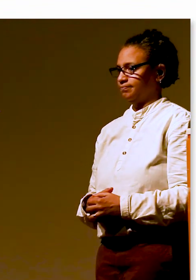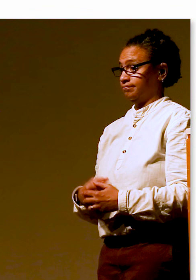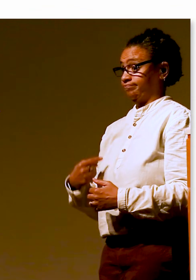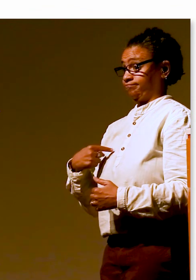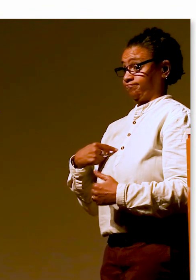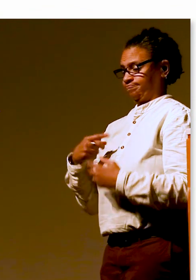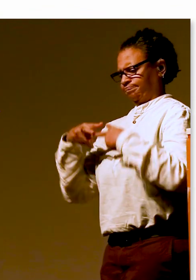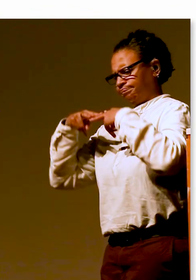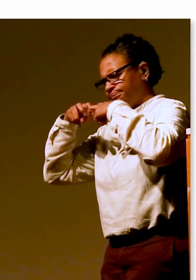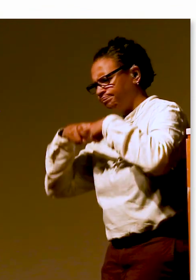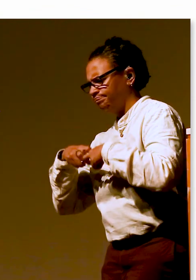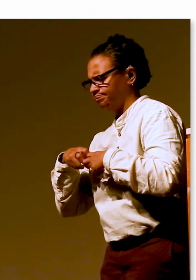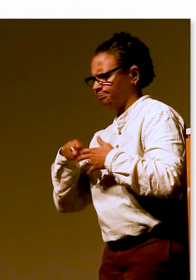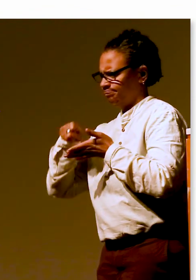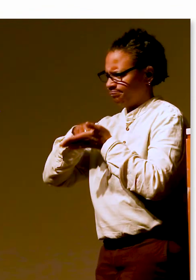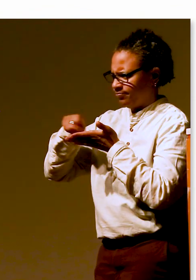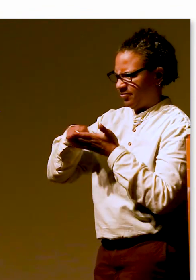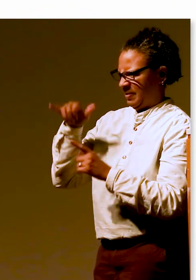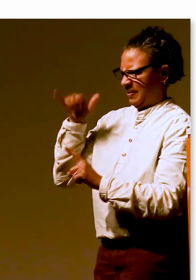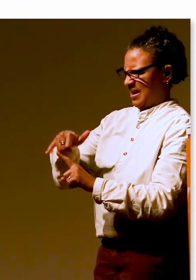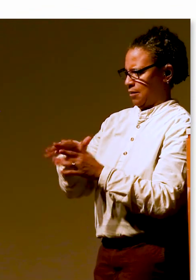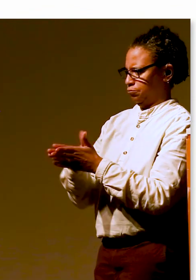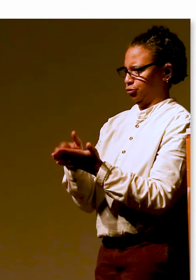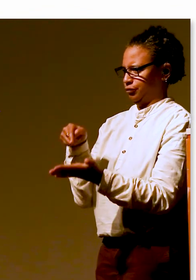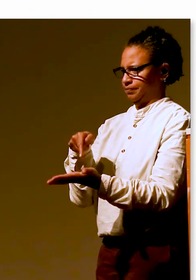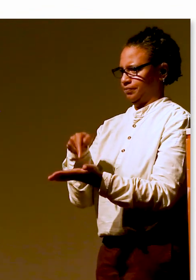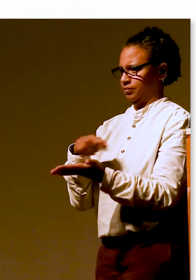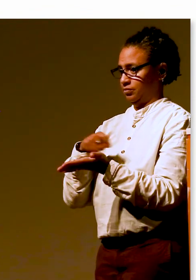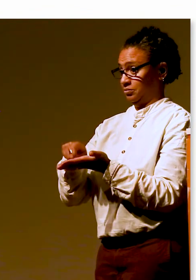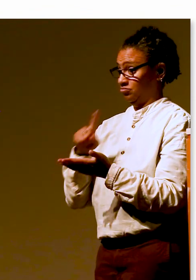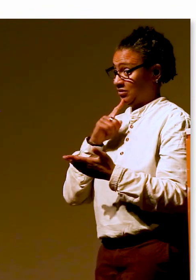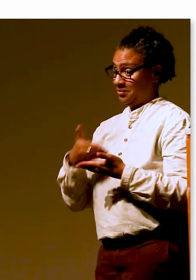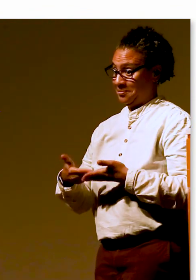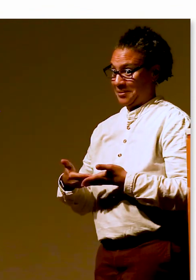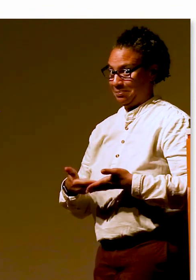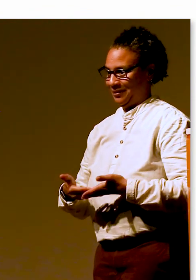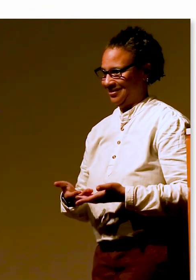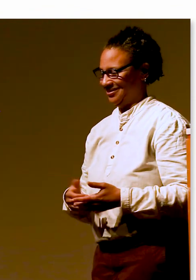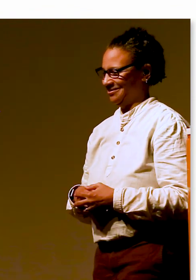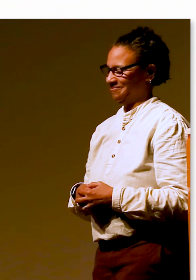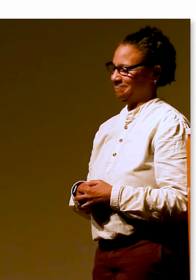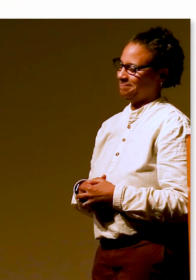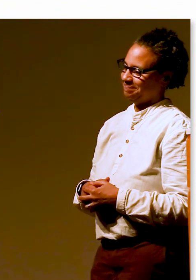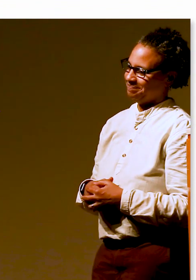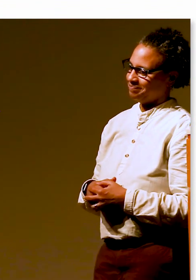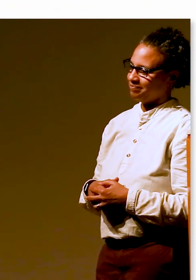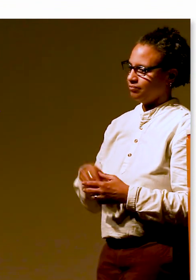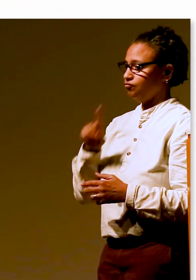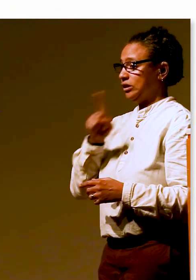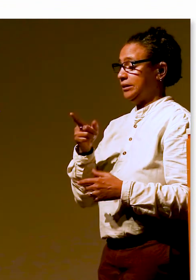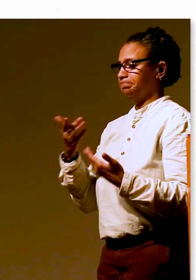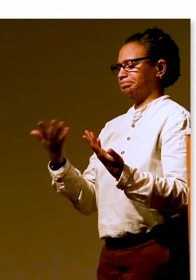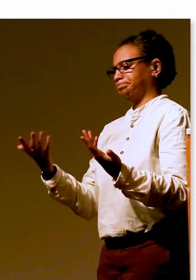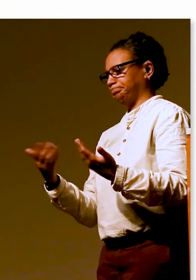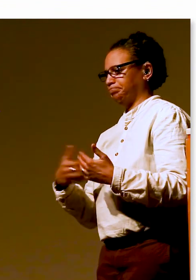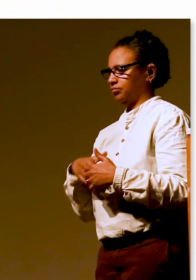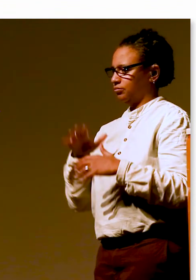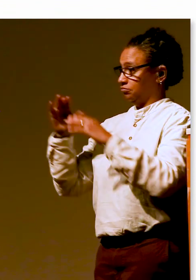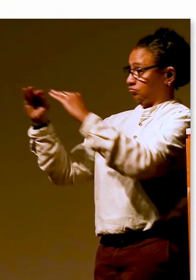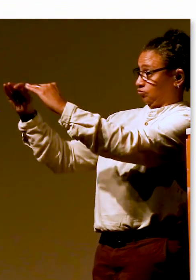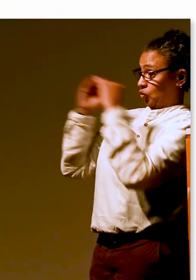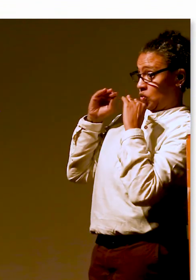for babies. Also because like sometimes it's just, I don't know, I was never taught at 11 that I could be a curator, and that